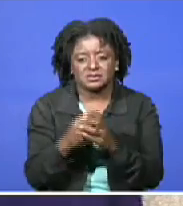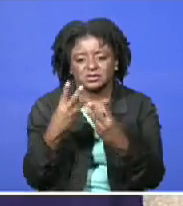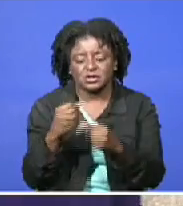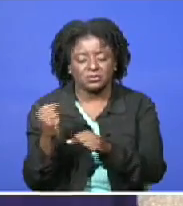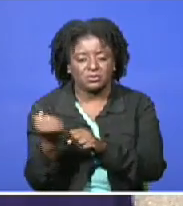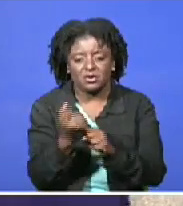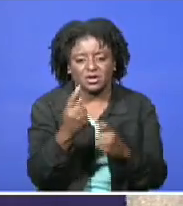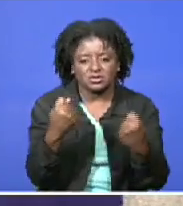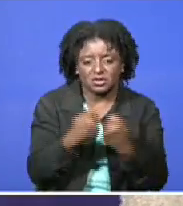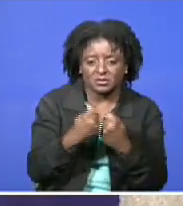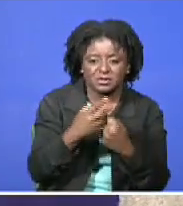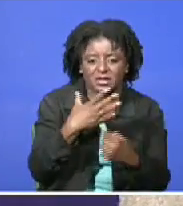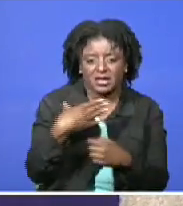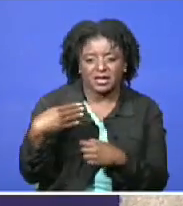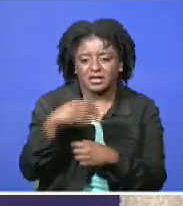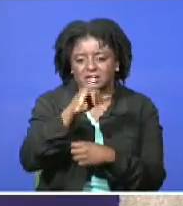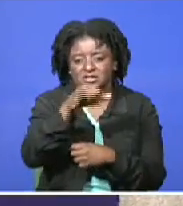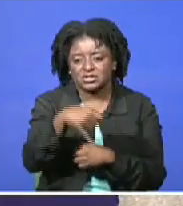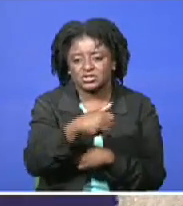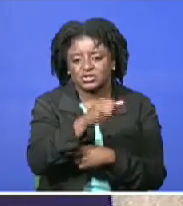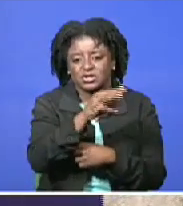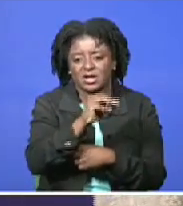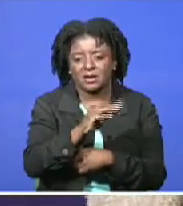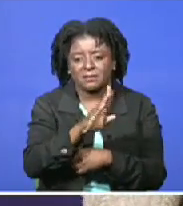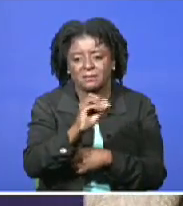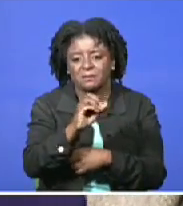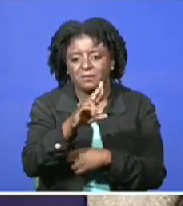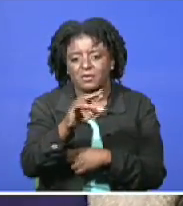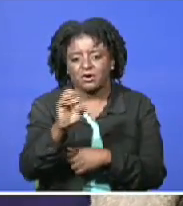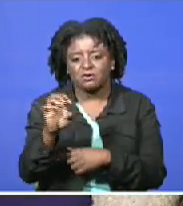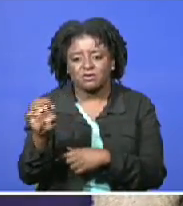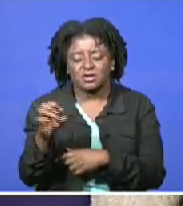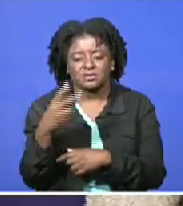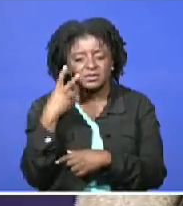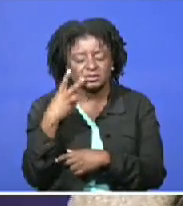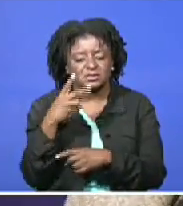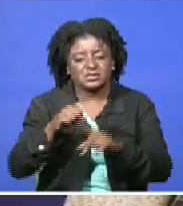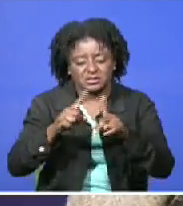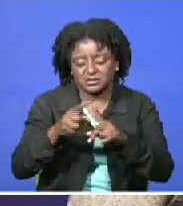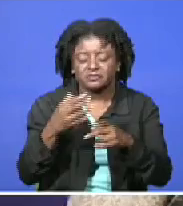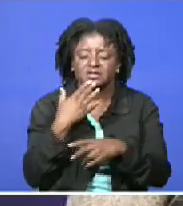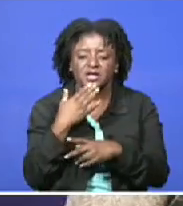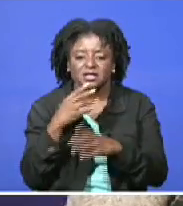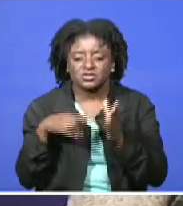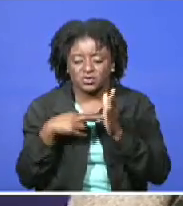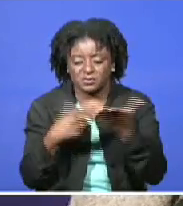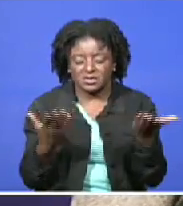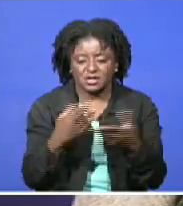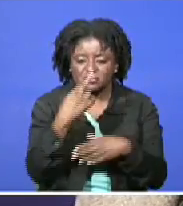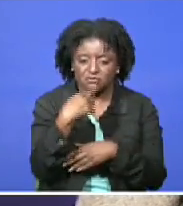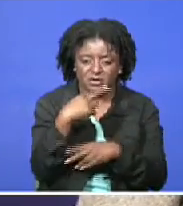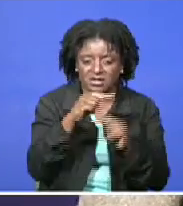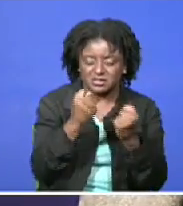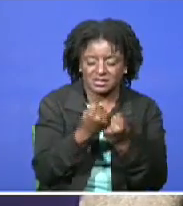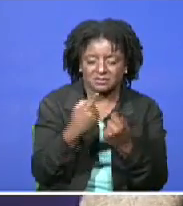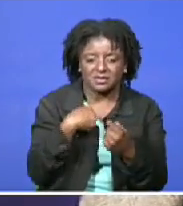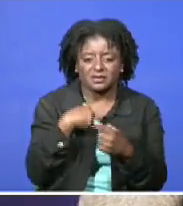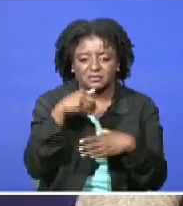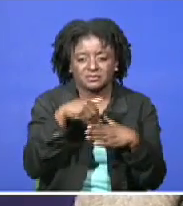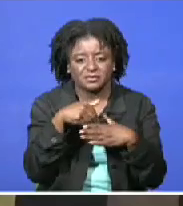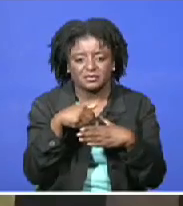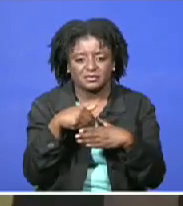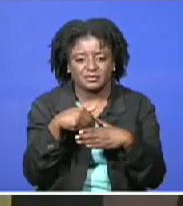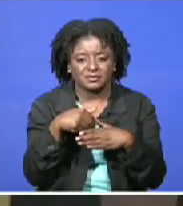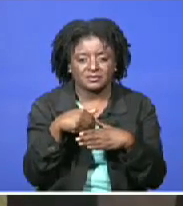softball tournament and jamboree. As you can see, we have different colors represented here. We have the red team, of which I am a part of,